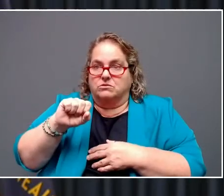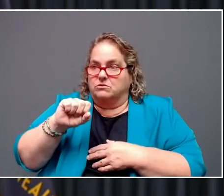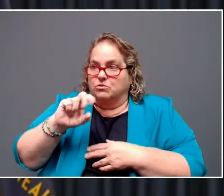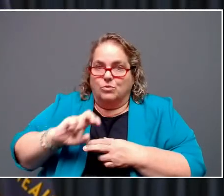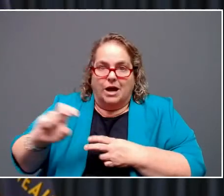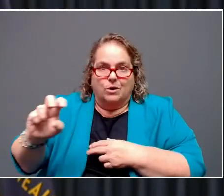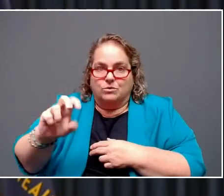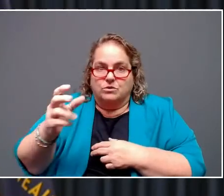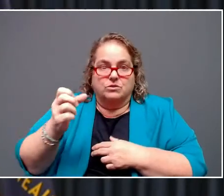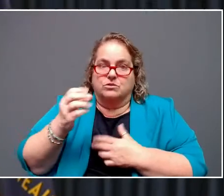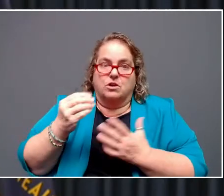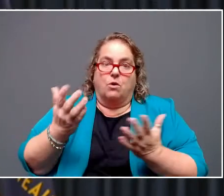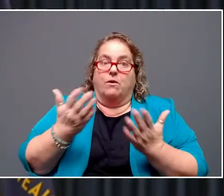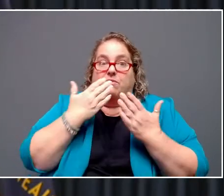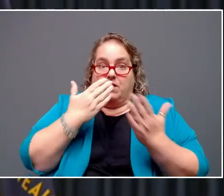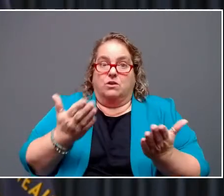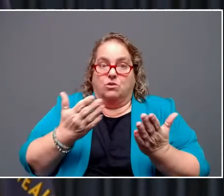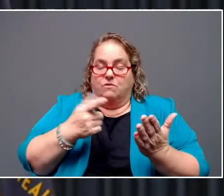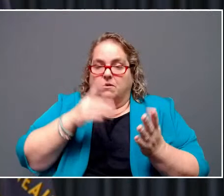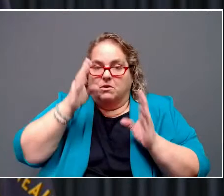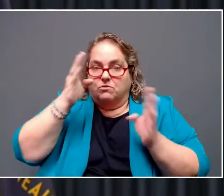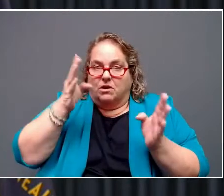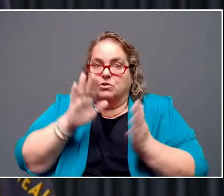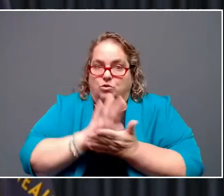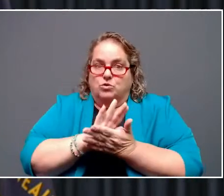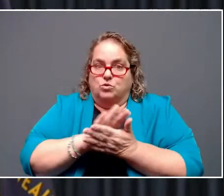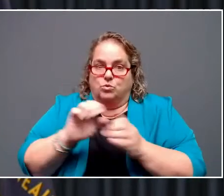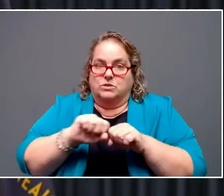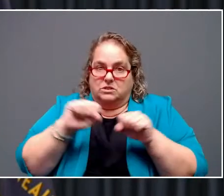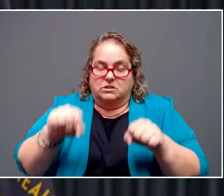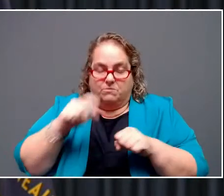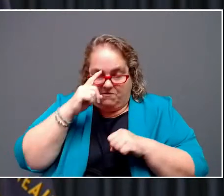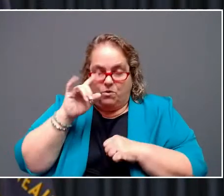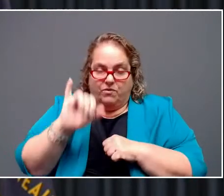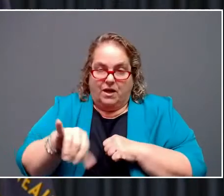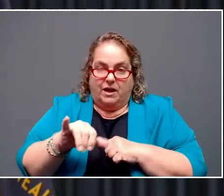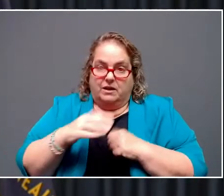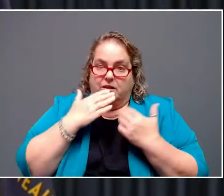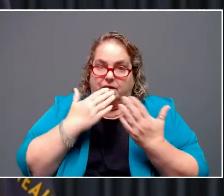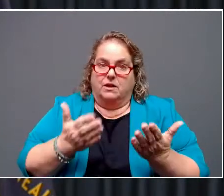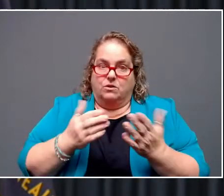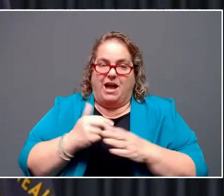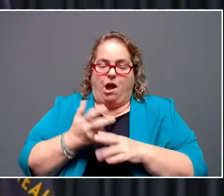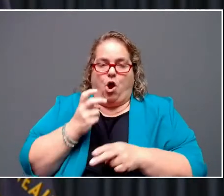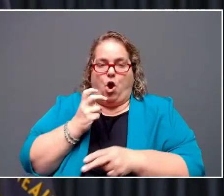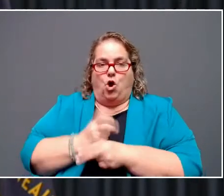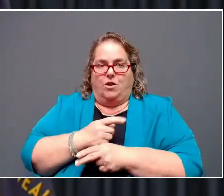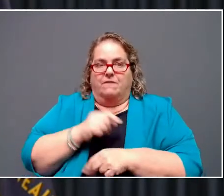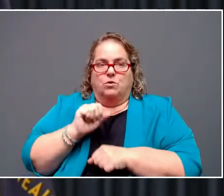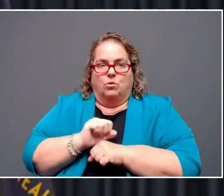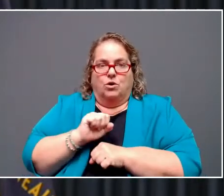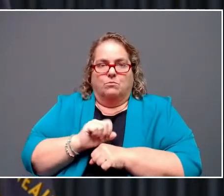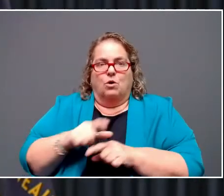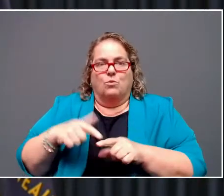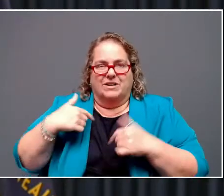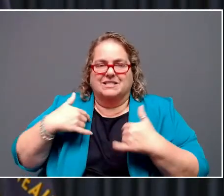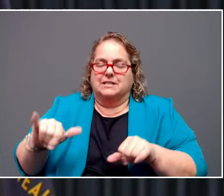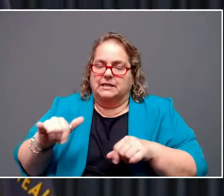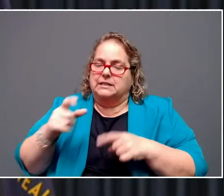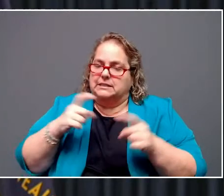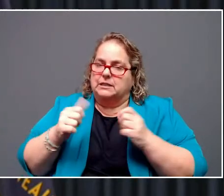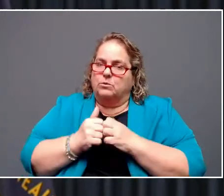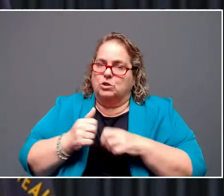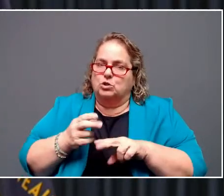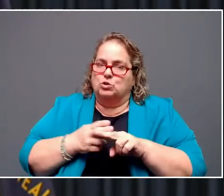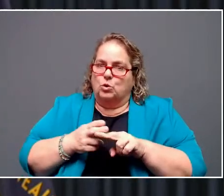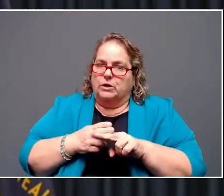you. Oh my goodness. Thank you to these school systems for how hard they've worked. We're still dealing with the shortage though. We're dealing